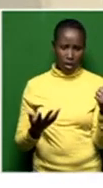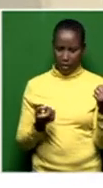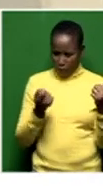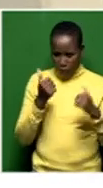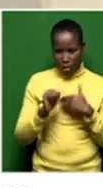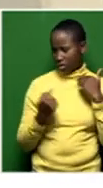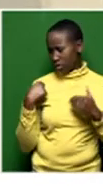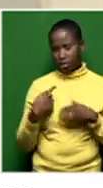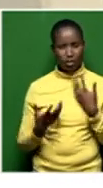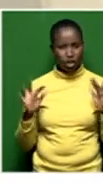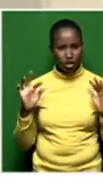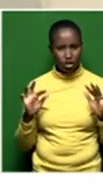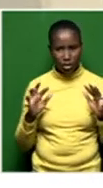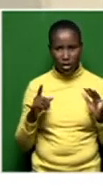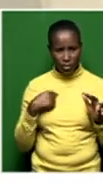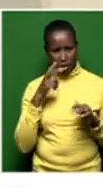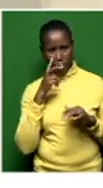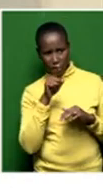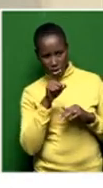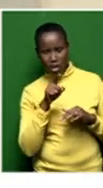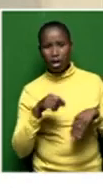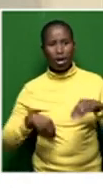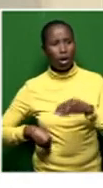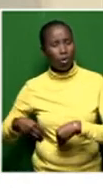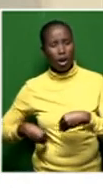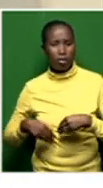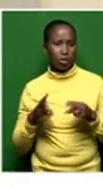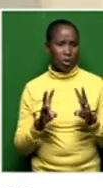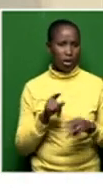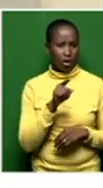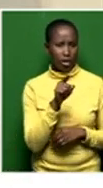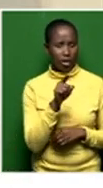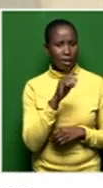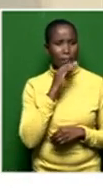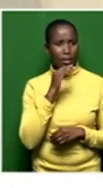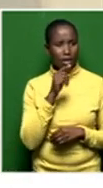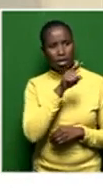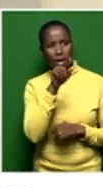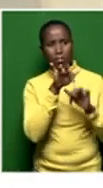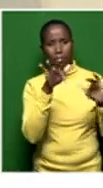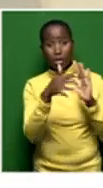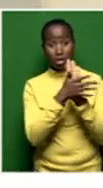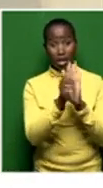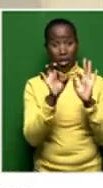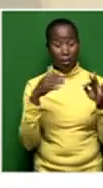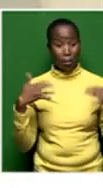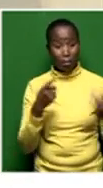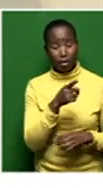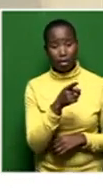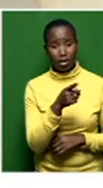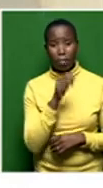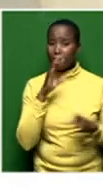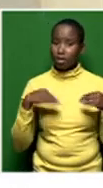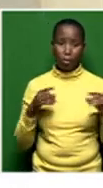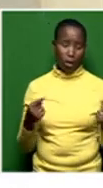ago. And to us, that's a corrupt practice, and they cannot claim critical skills. That is something that we're not going to